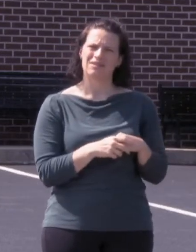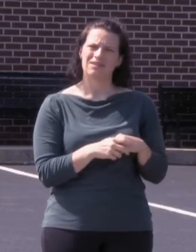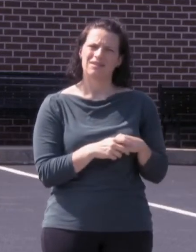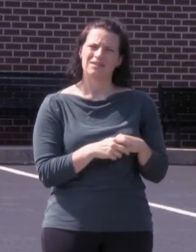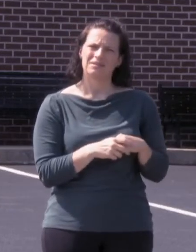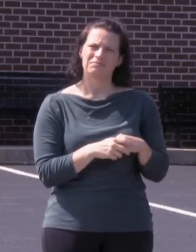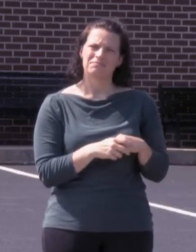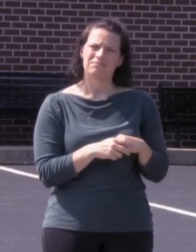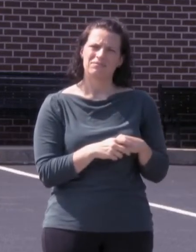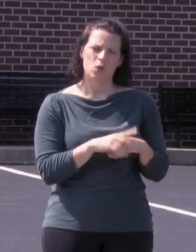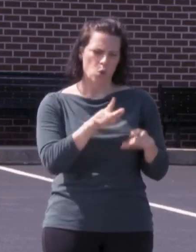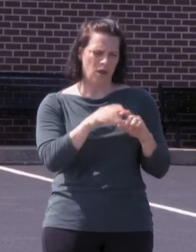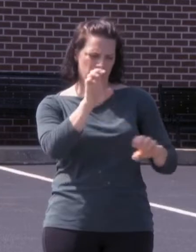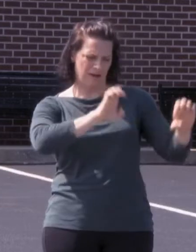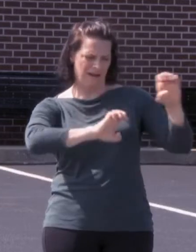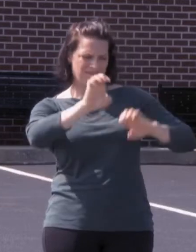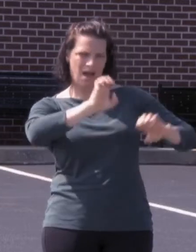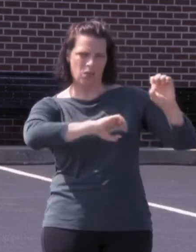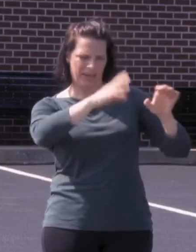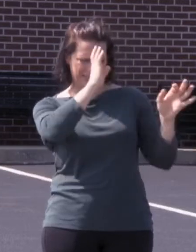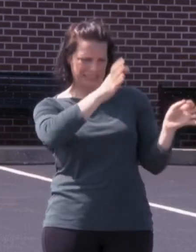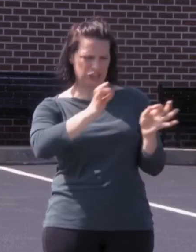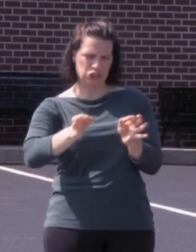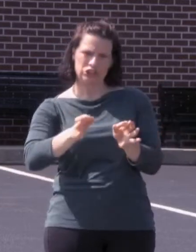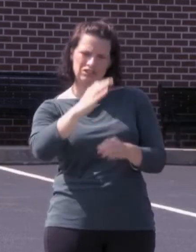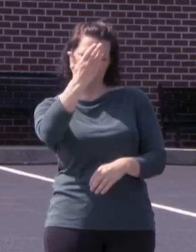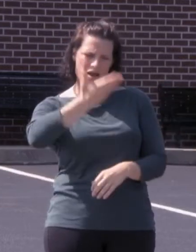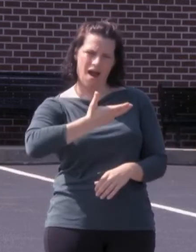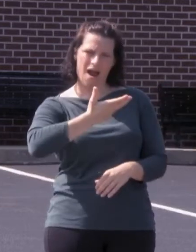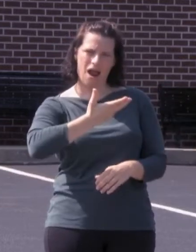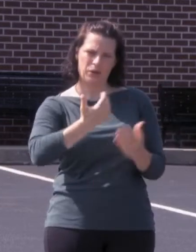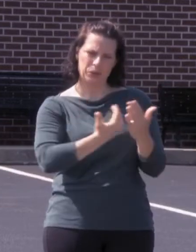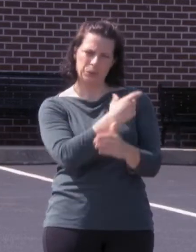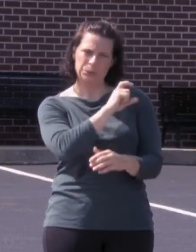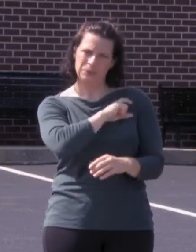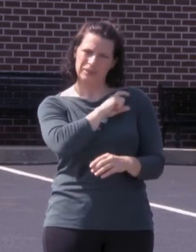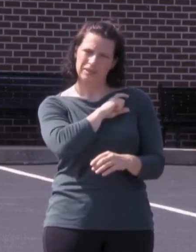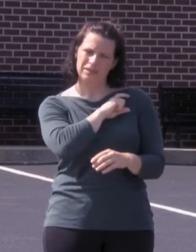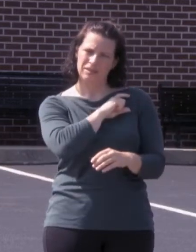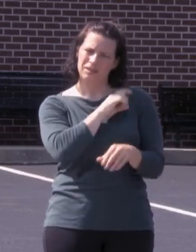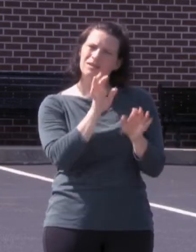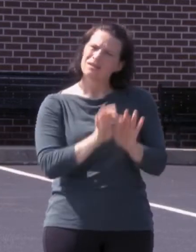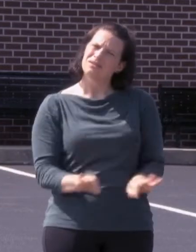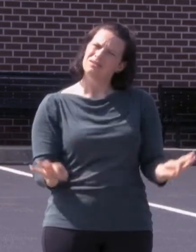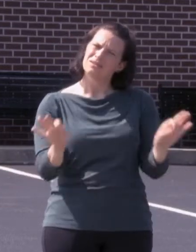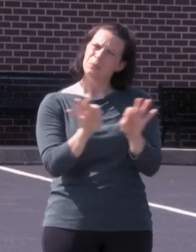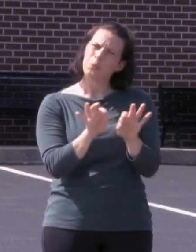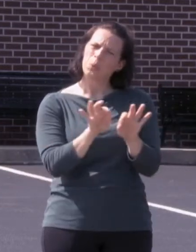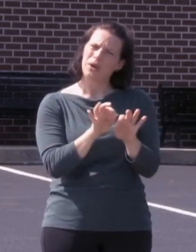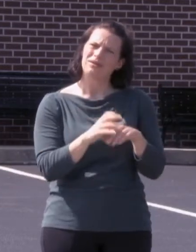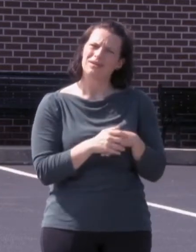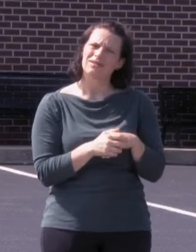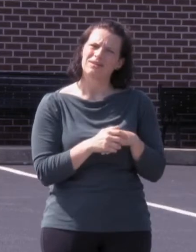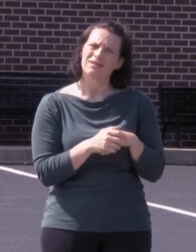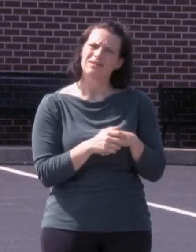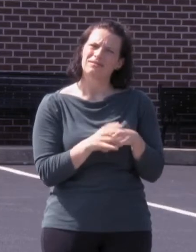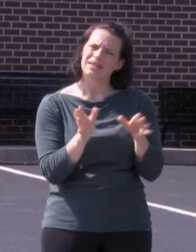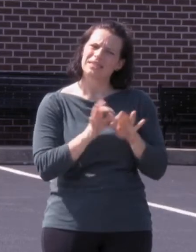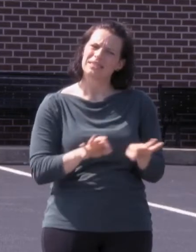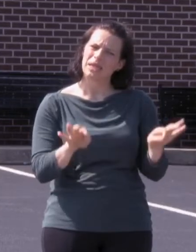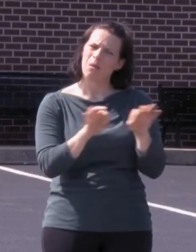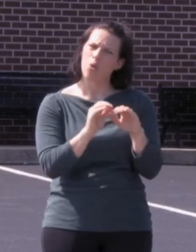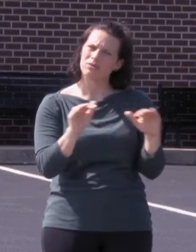in evaluating their decisions. It's important, and it's an important